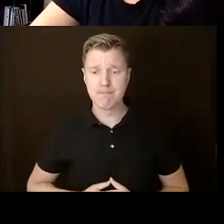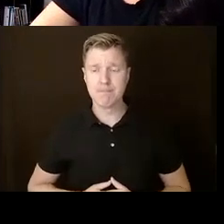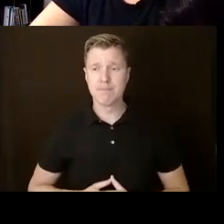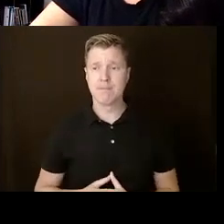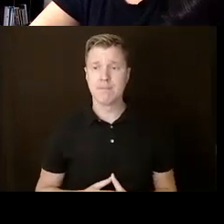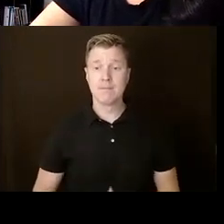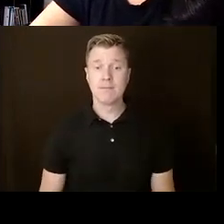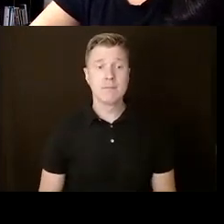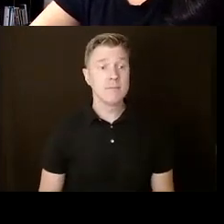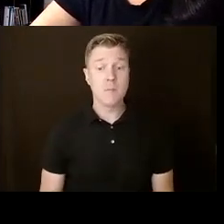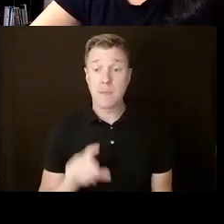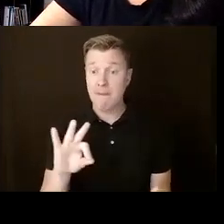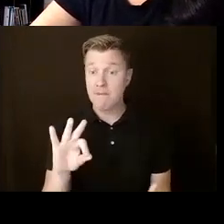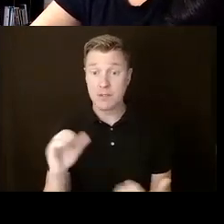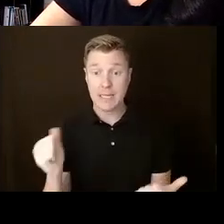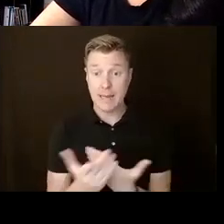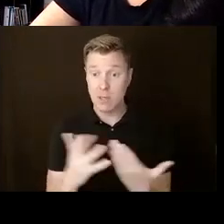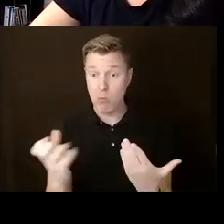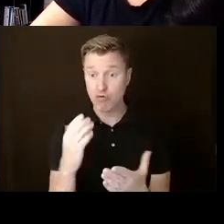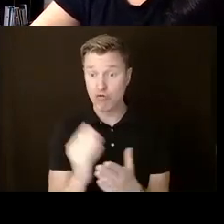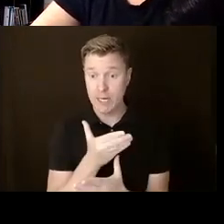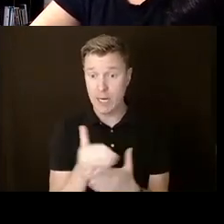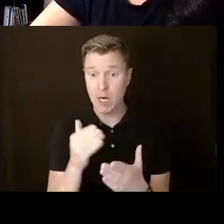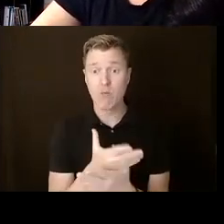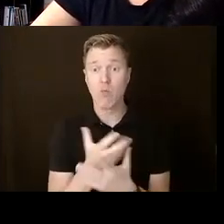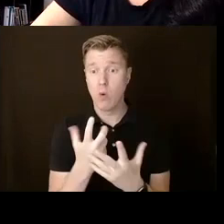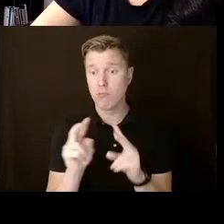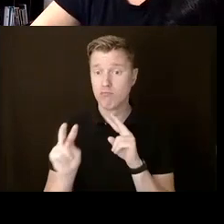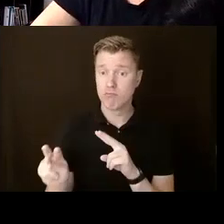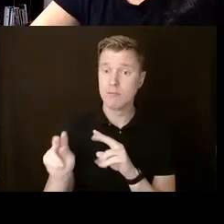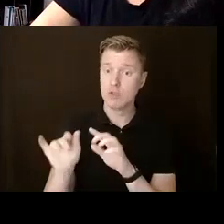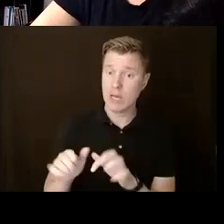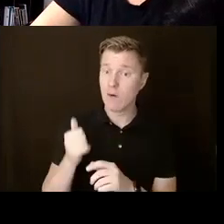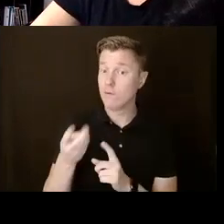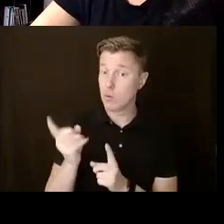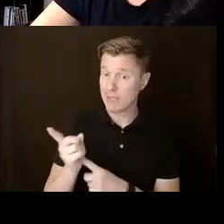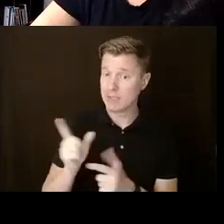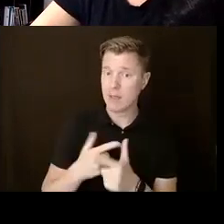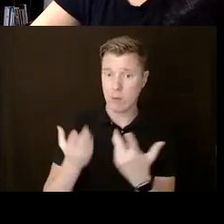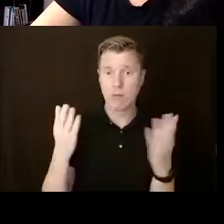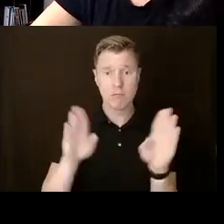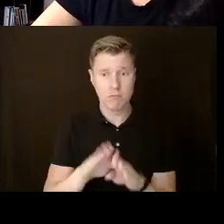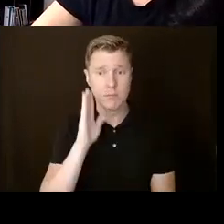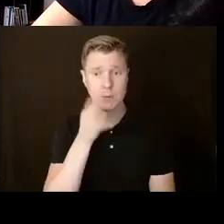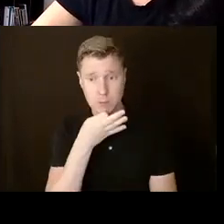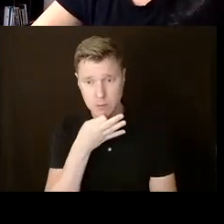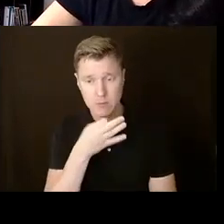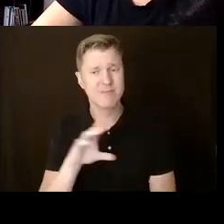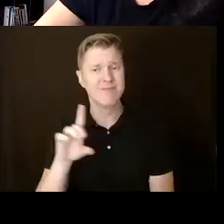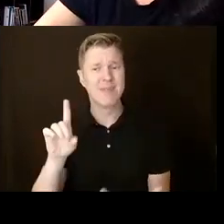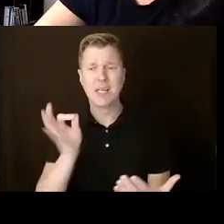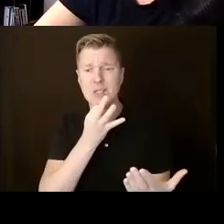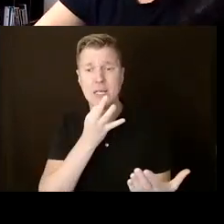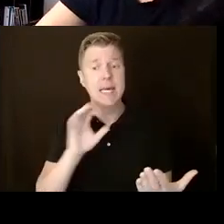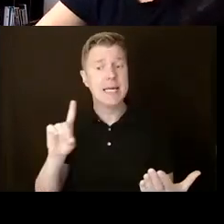And if there's anything that anyone wants to share, we'll just watch the chat for a couple moments before we close. Diane, is there anything else